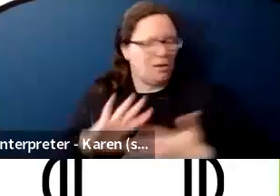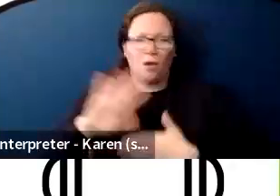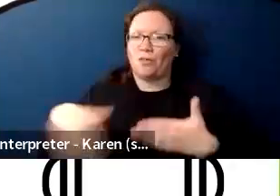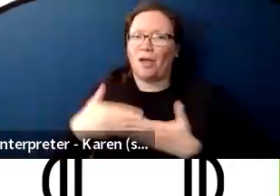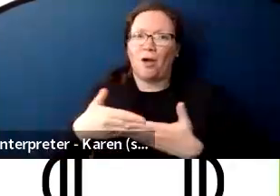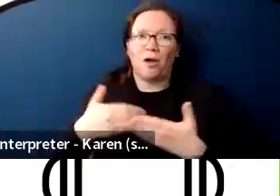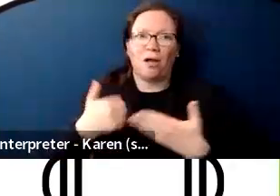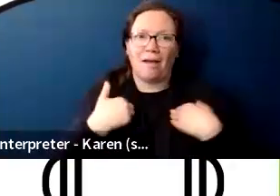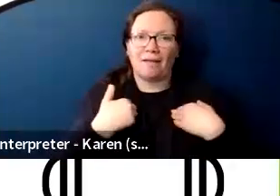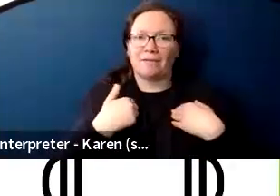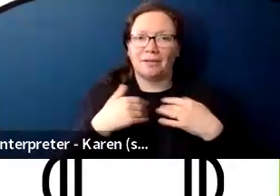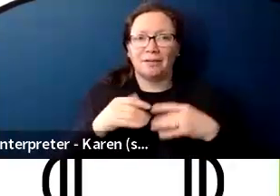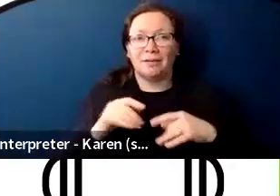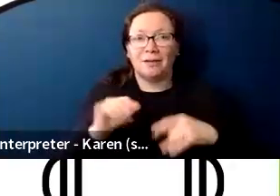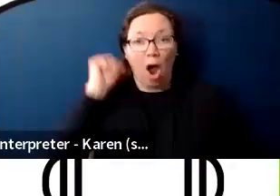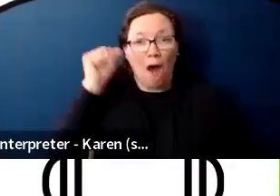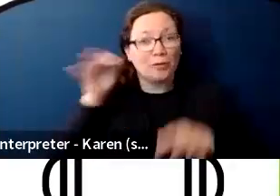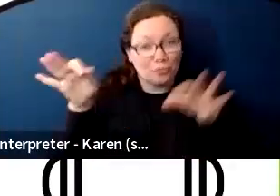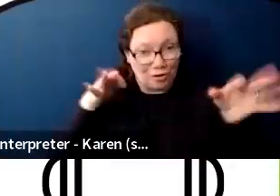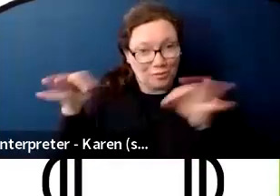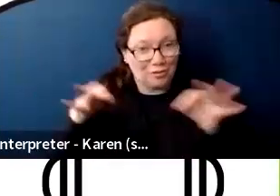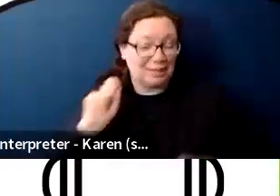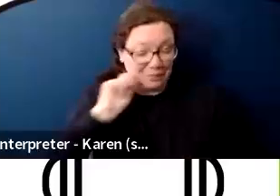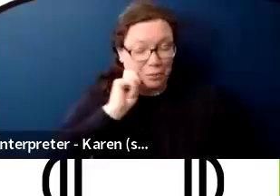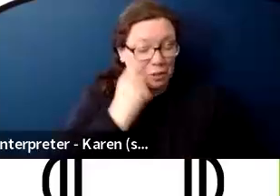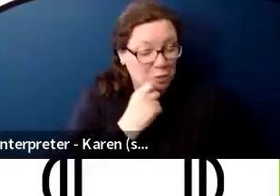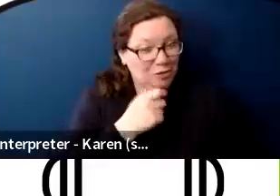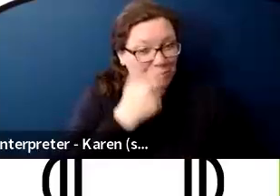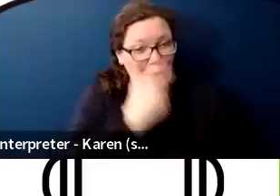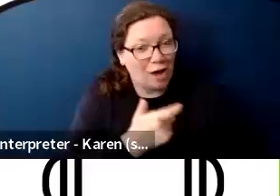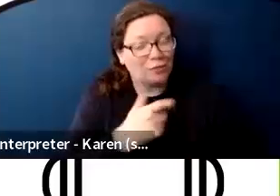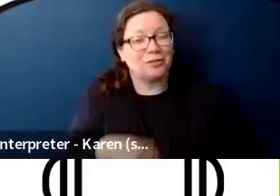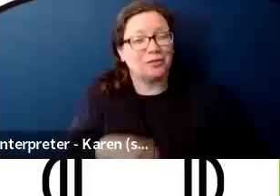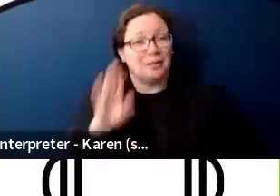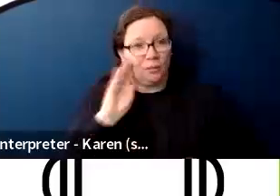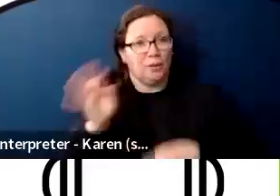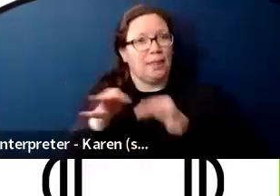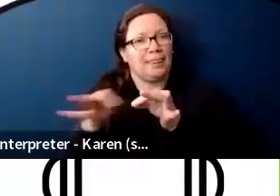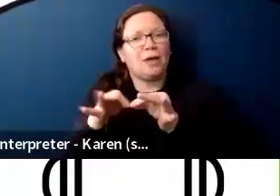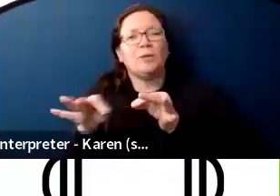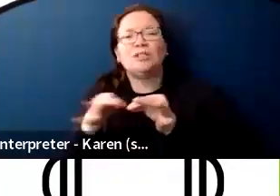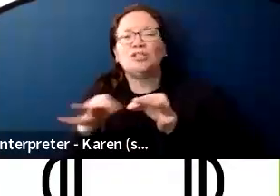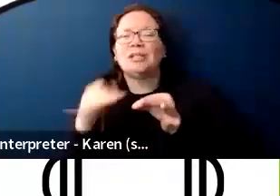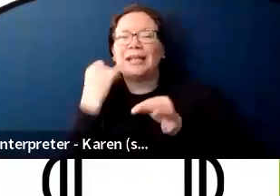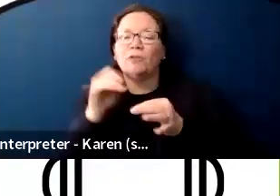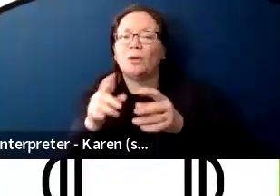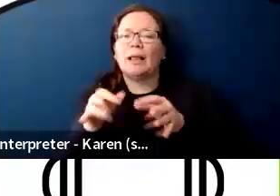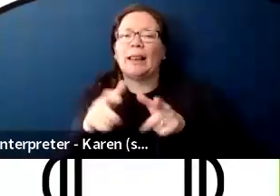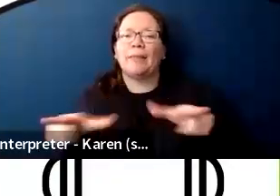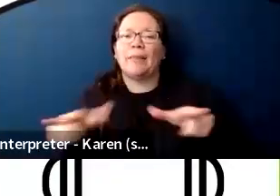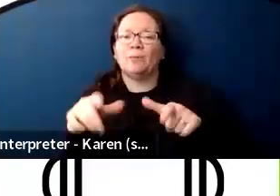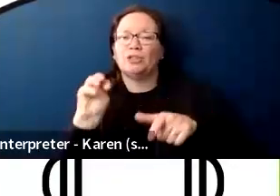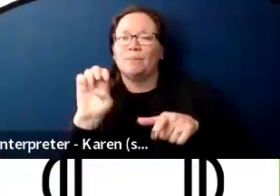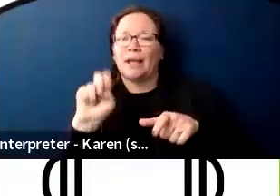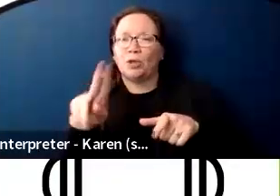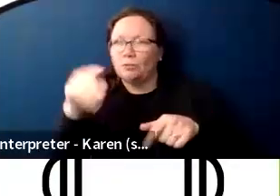can toggle it on. It's actually pretty fun. It's cool to watch, and they will only kind of tell you what, you kind of need to know in